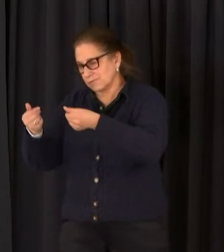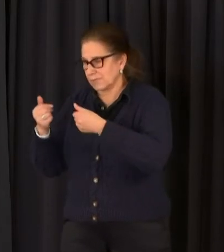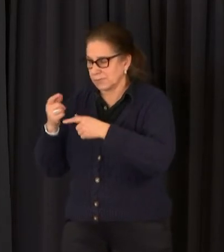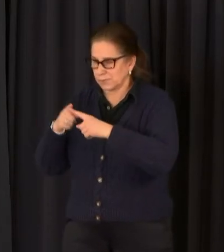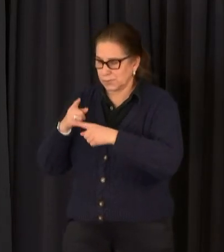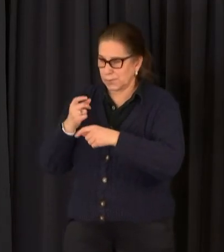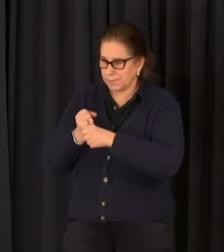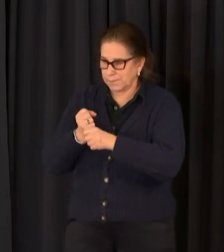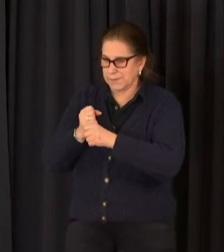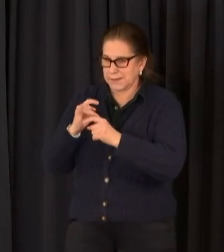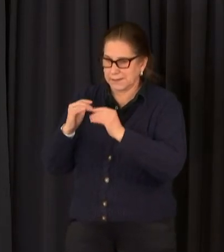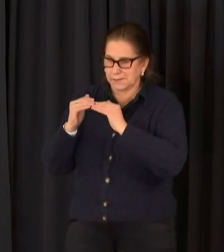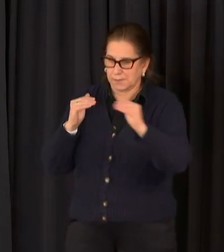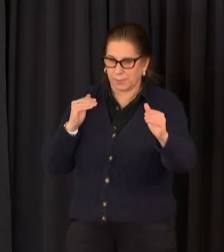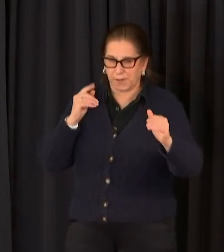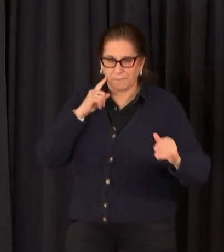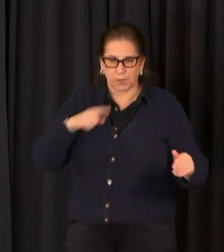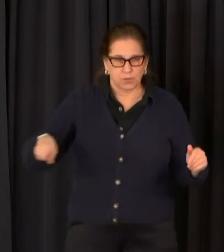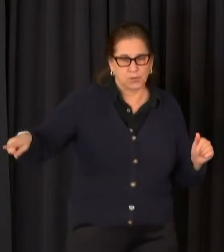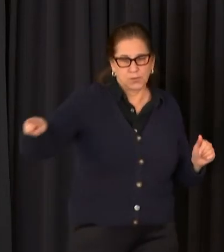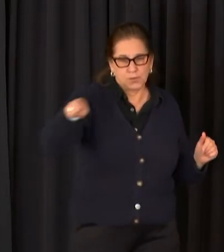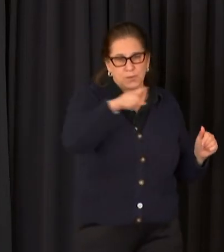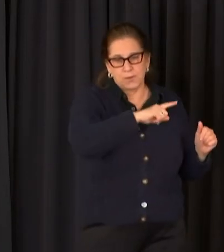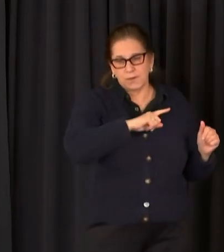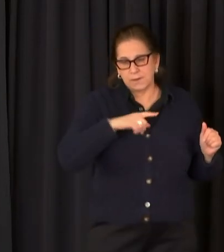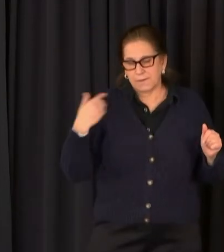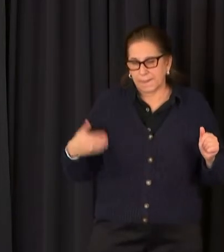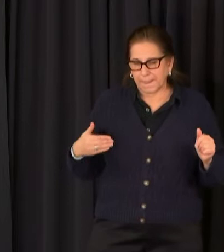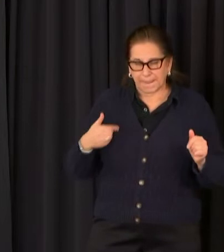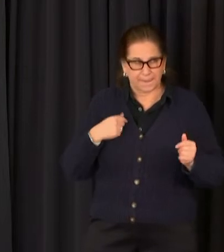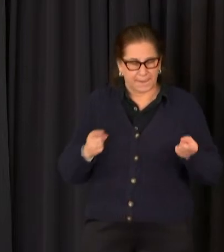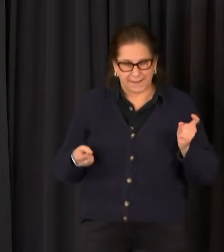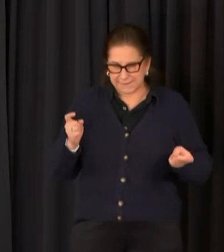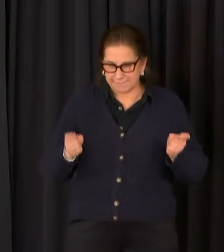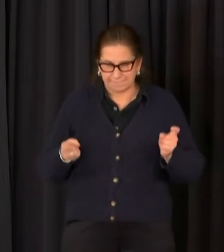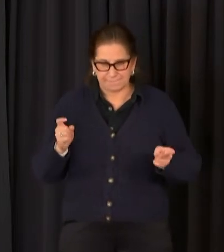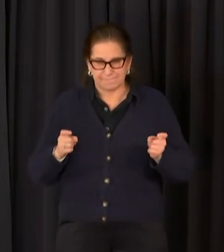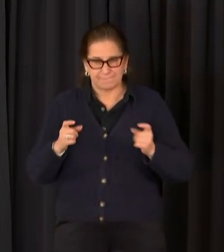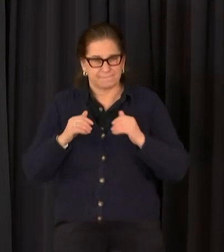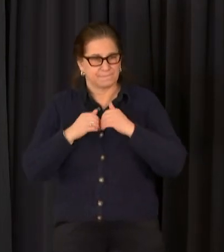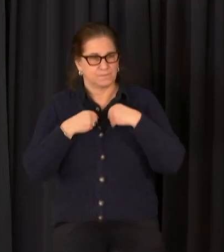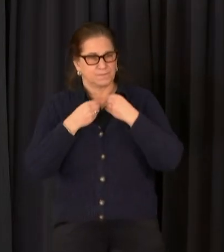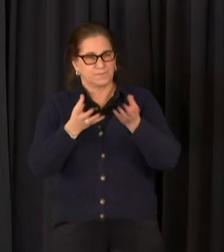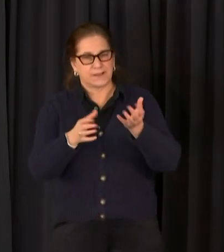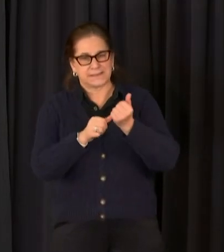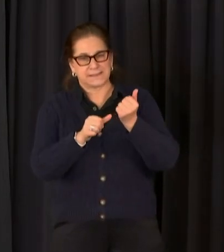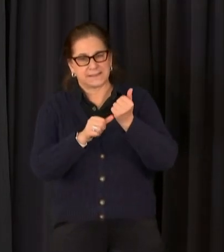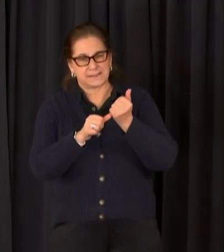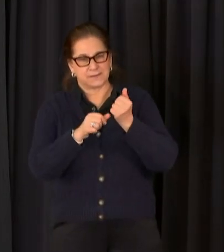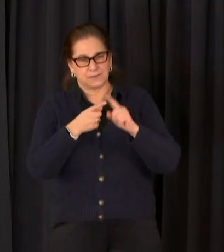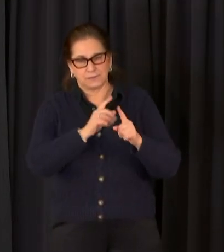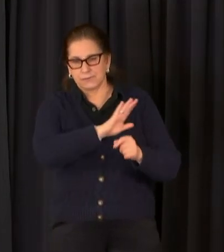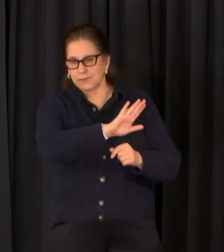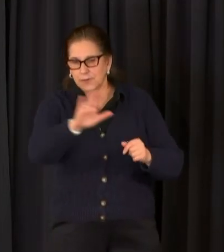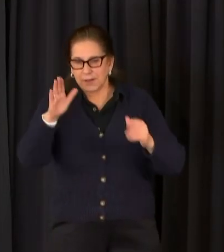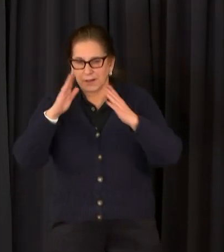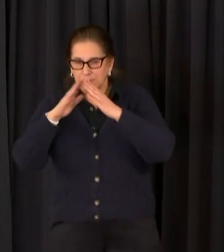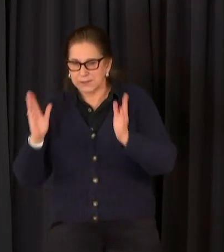stabilization grants, I also announced that in the new year, we would adjust our COVID-19 housing assistance grant program to allow